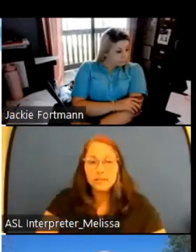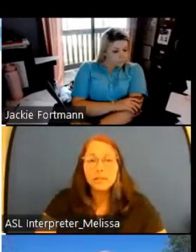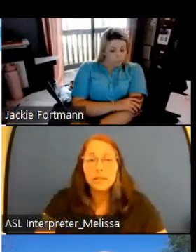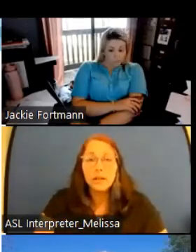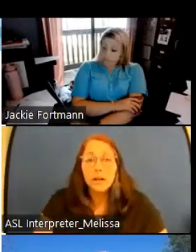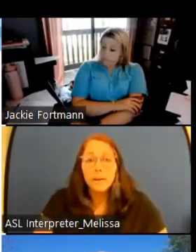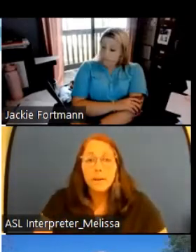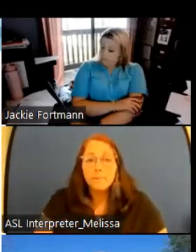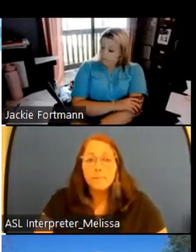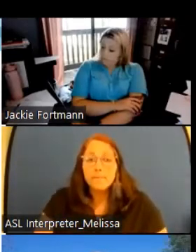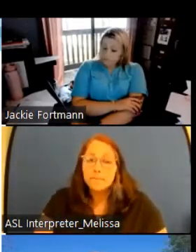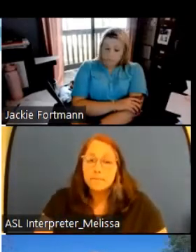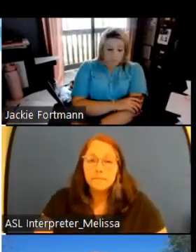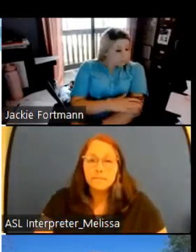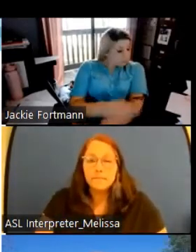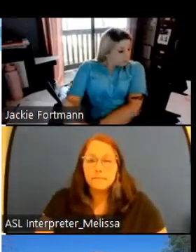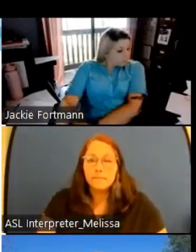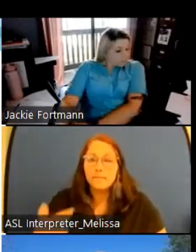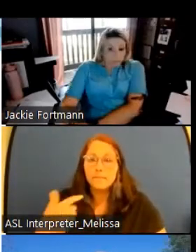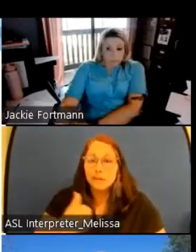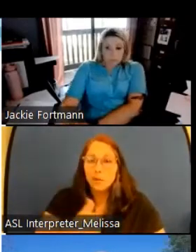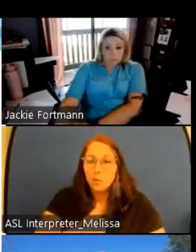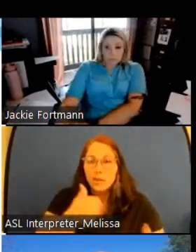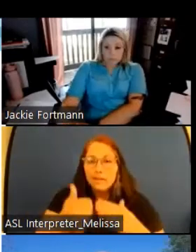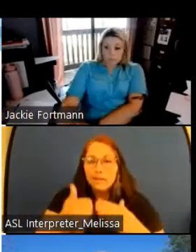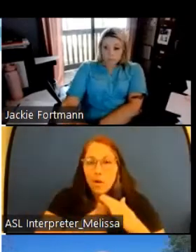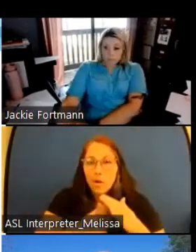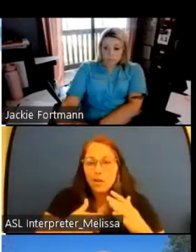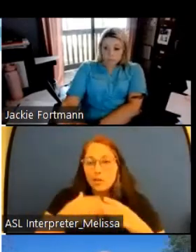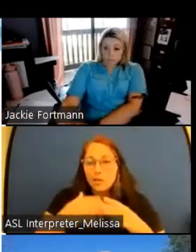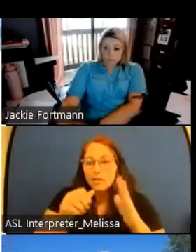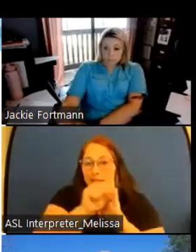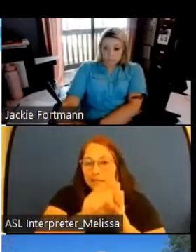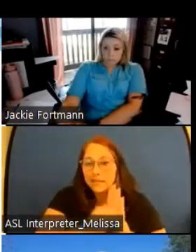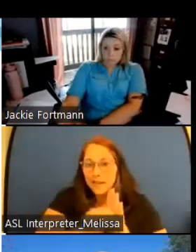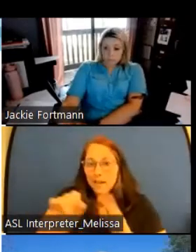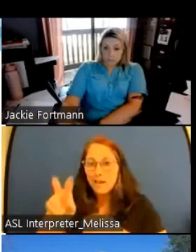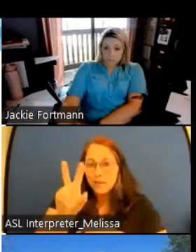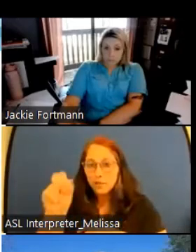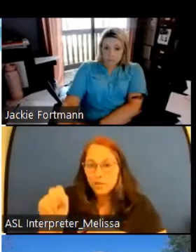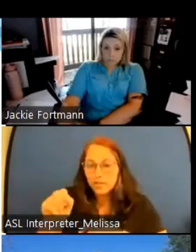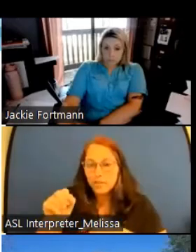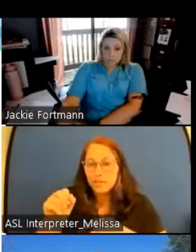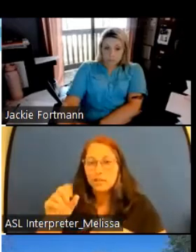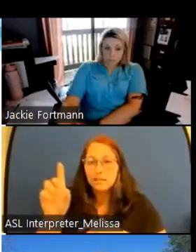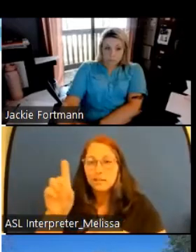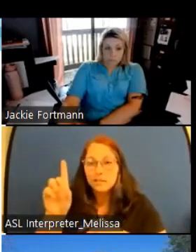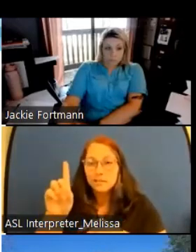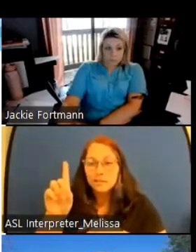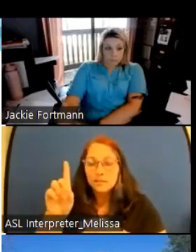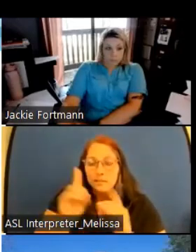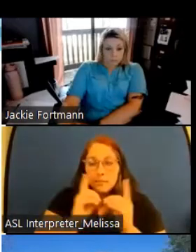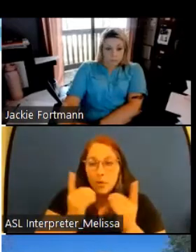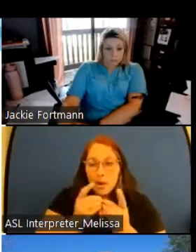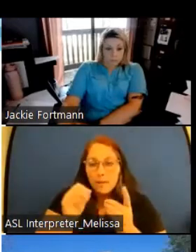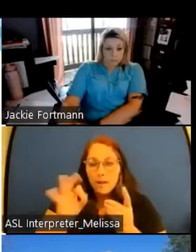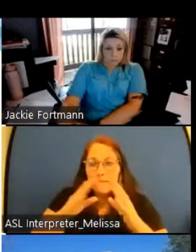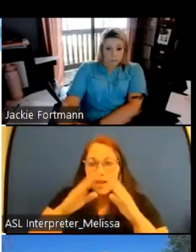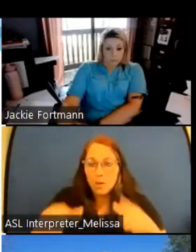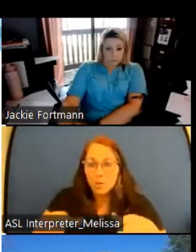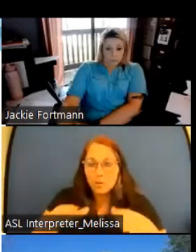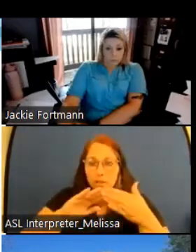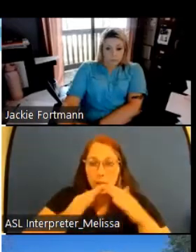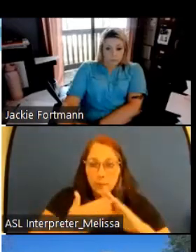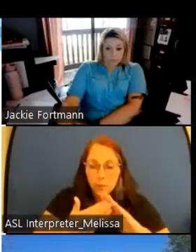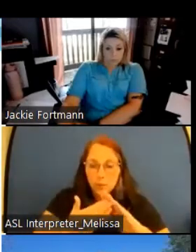Care, a CoC. We just fall underneath the state of Virginia Department of Housing and Community Development's